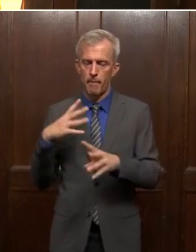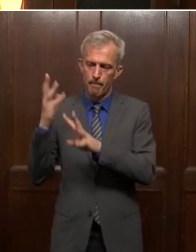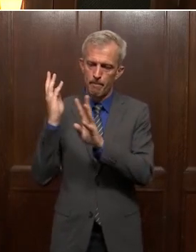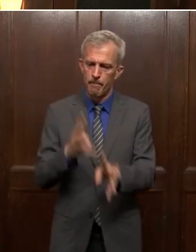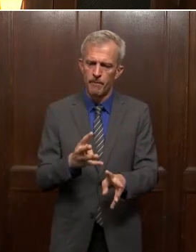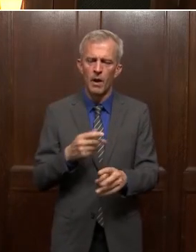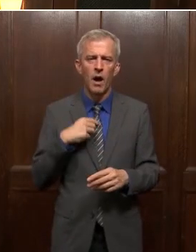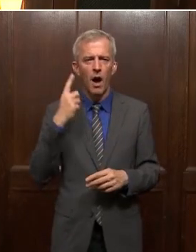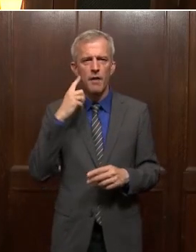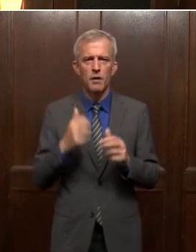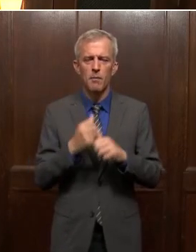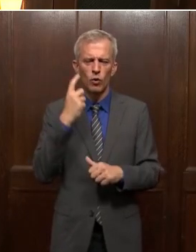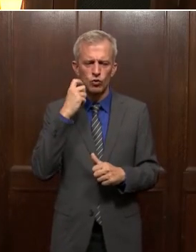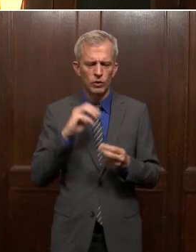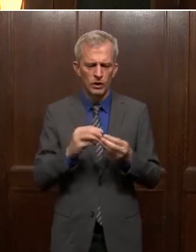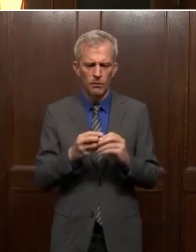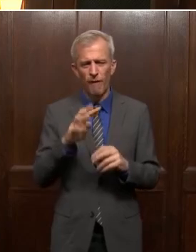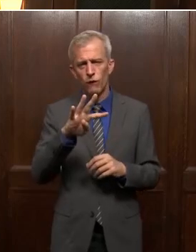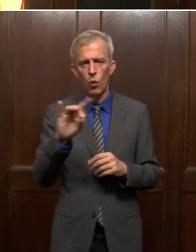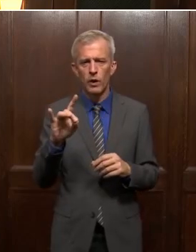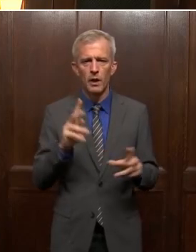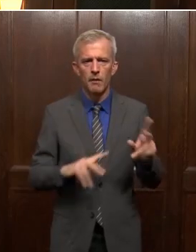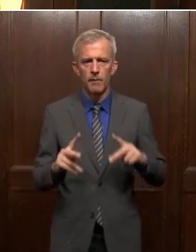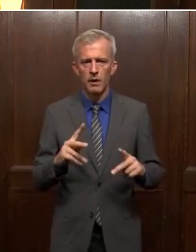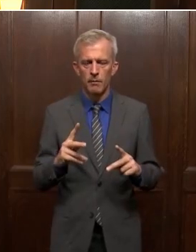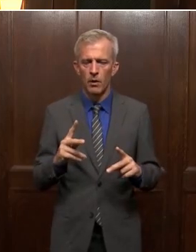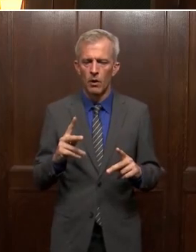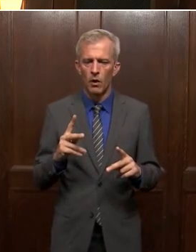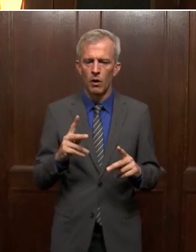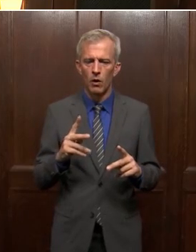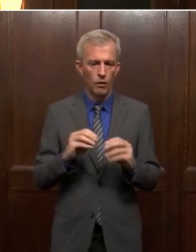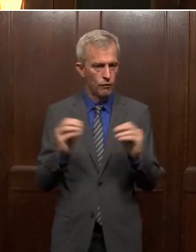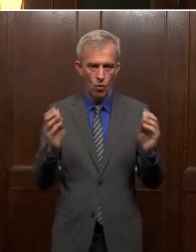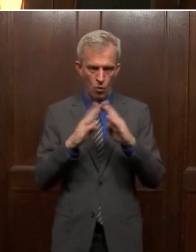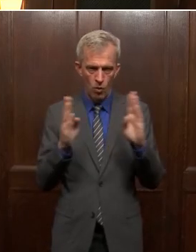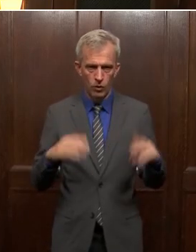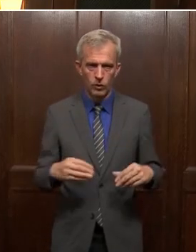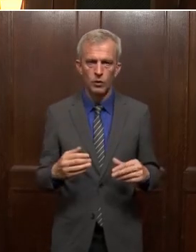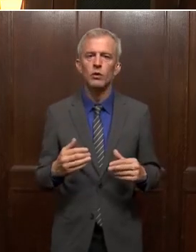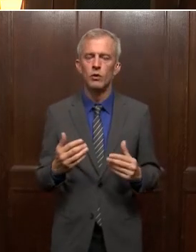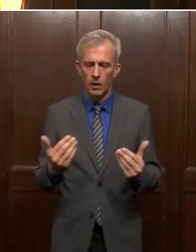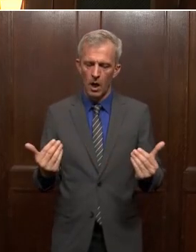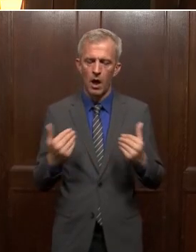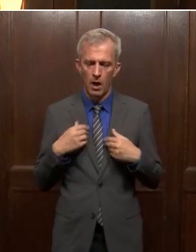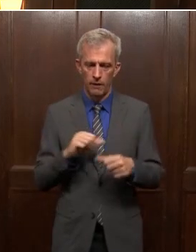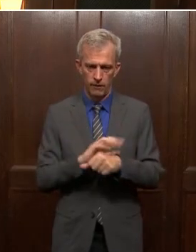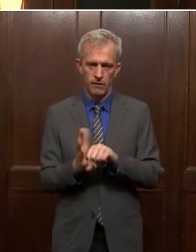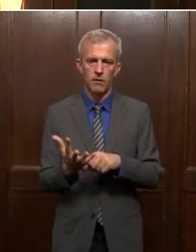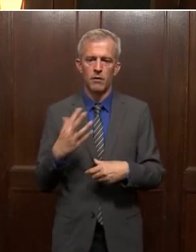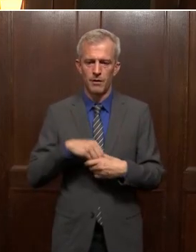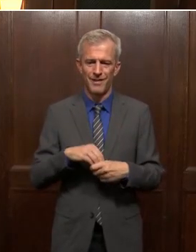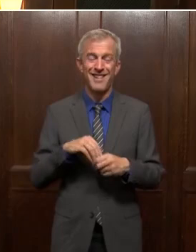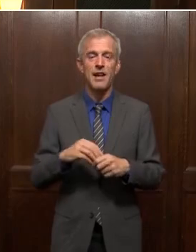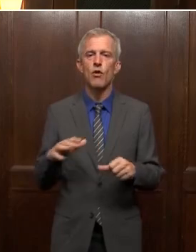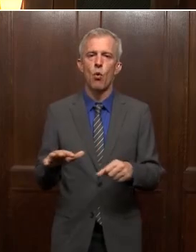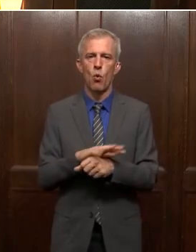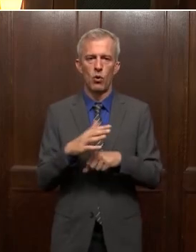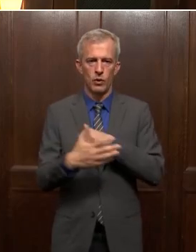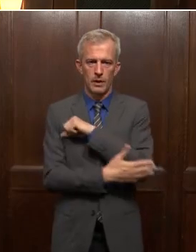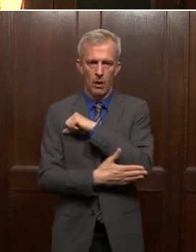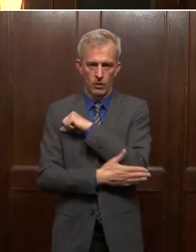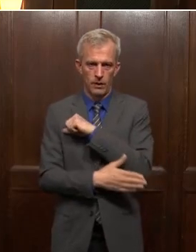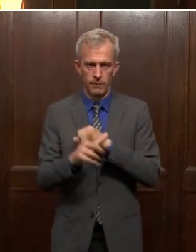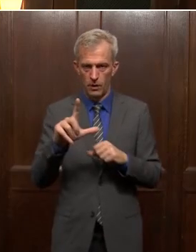was 48 people experiencing homelessness have tested positive in the county of Los